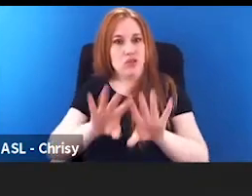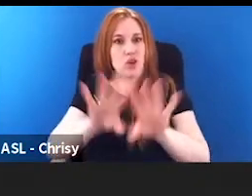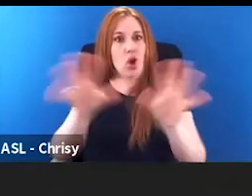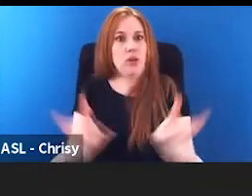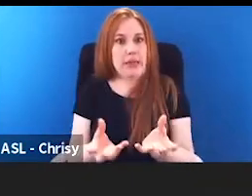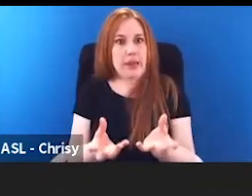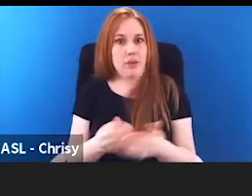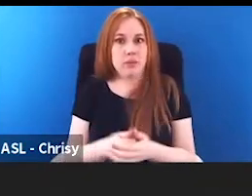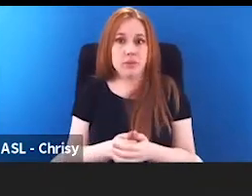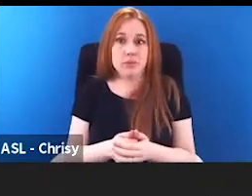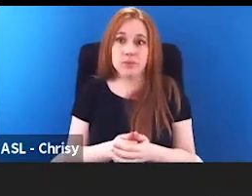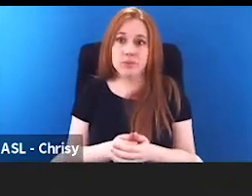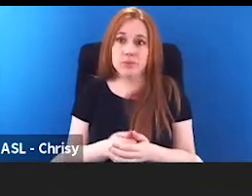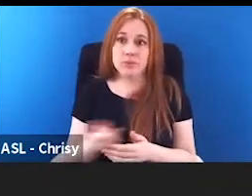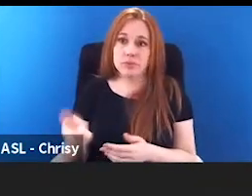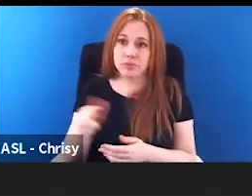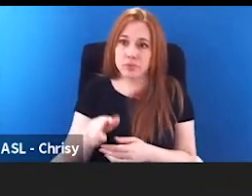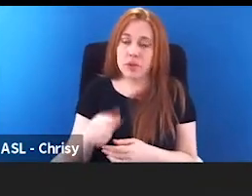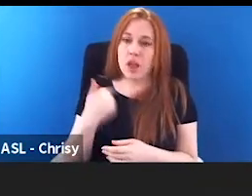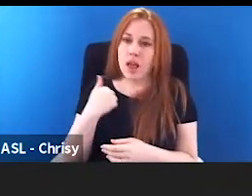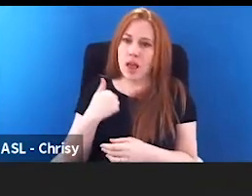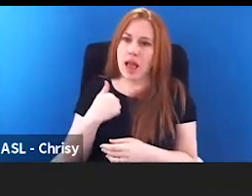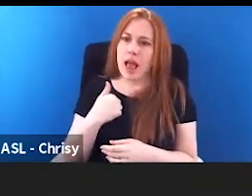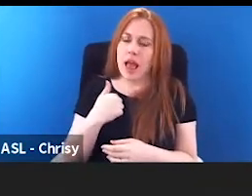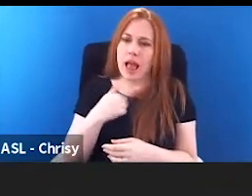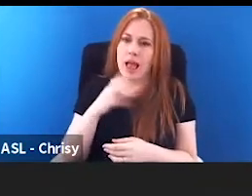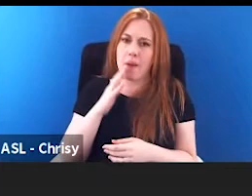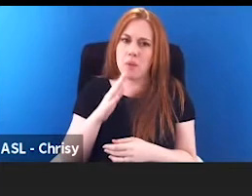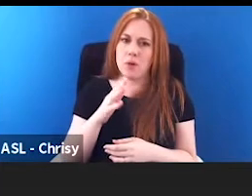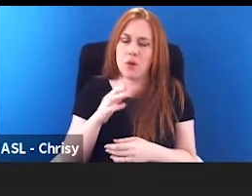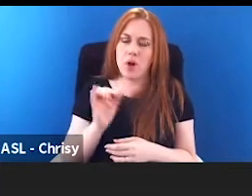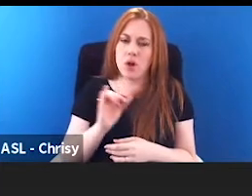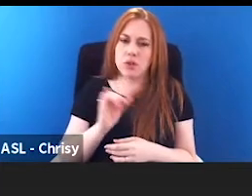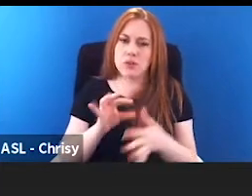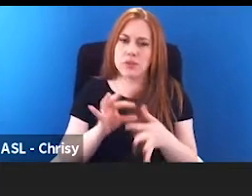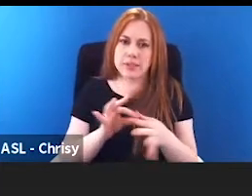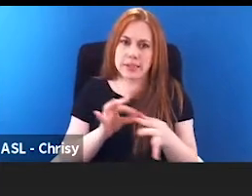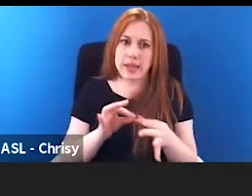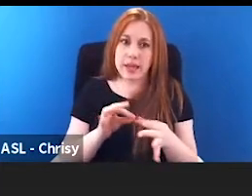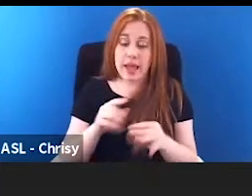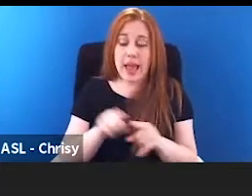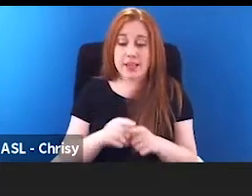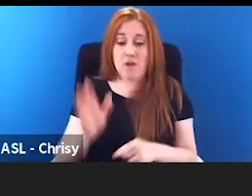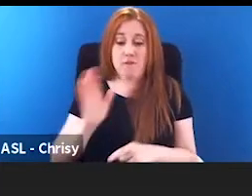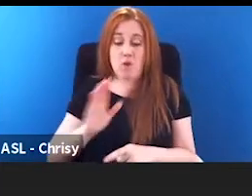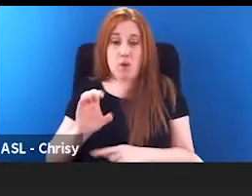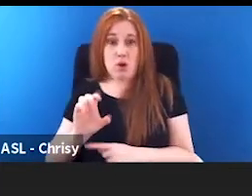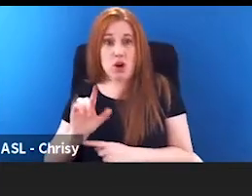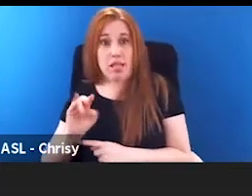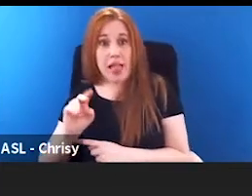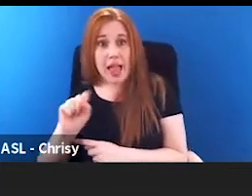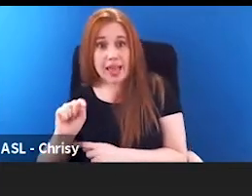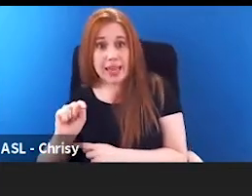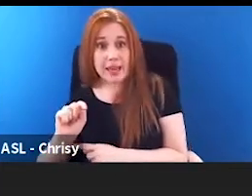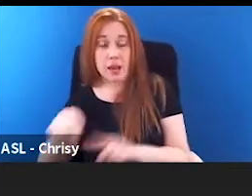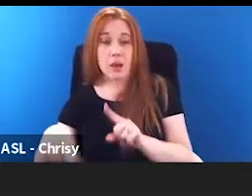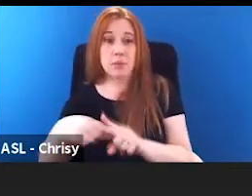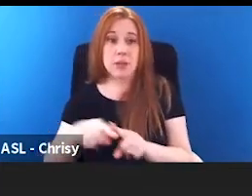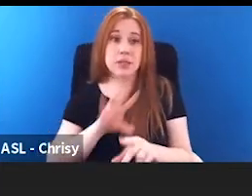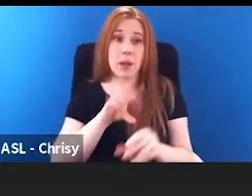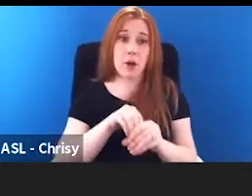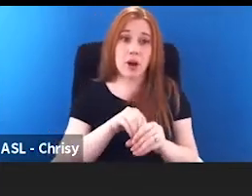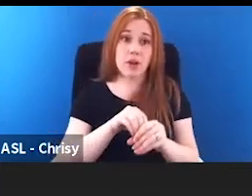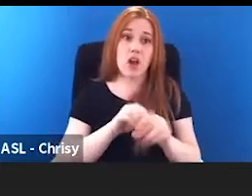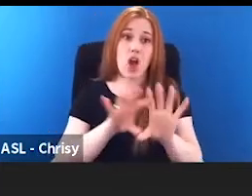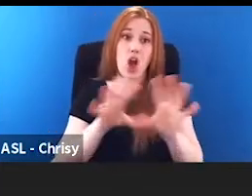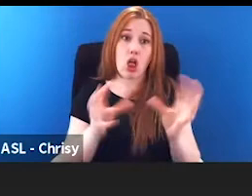And where I'll kind of tie this up for I sit as a former client as well as being part of a global design firm,